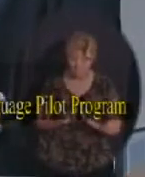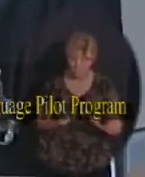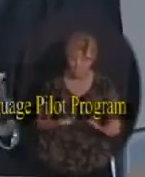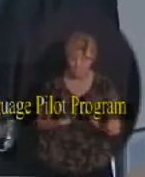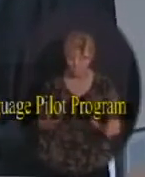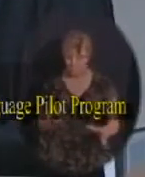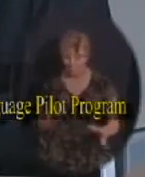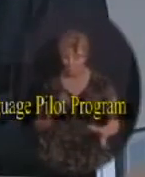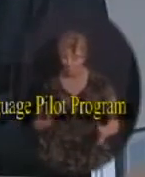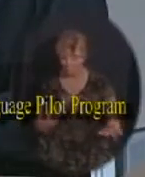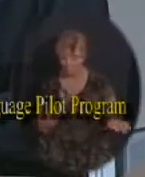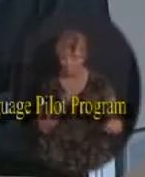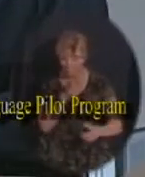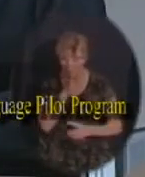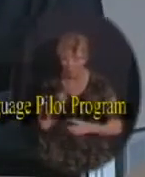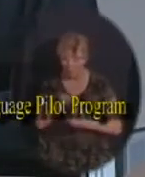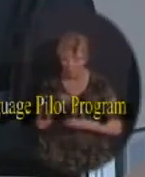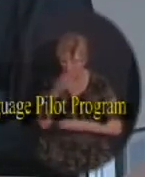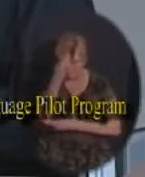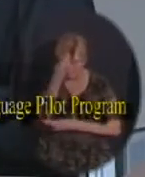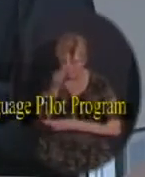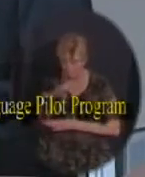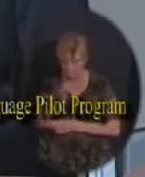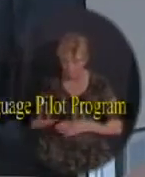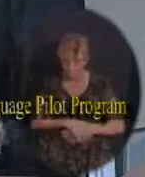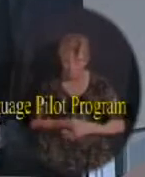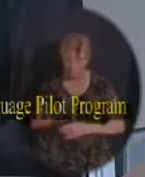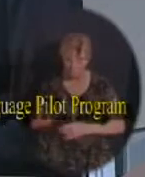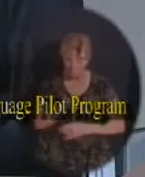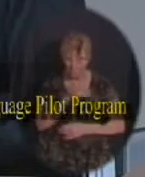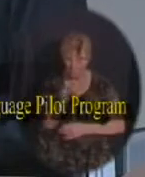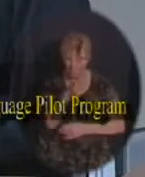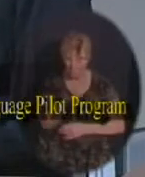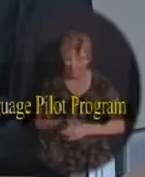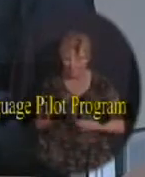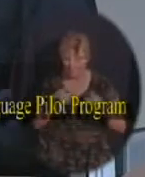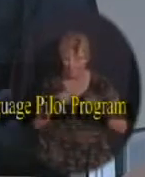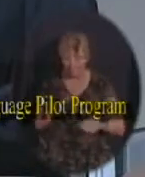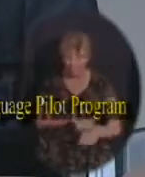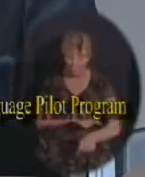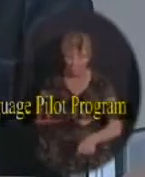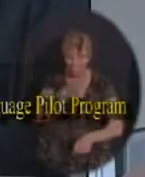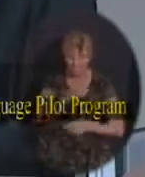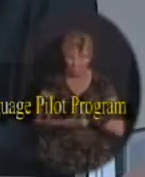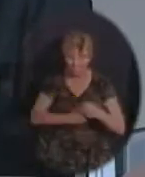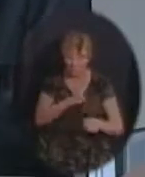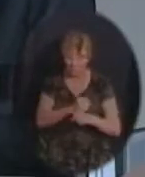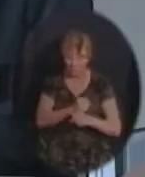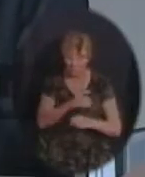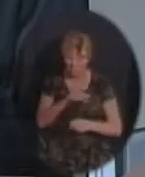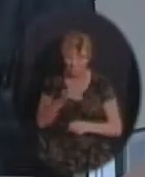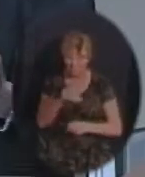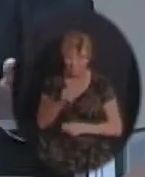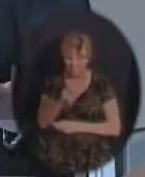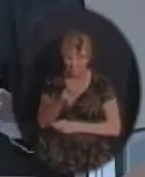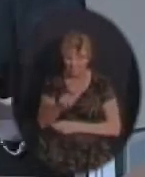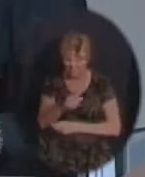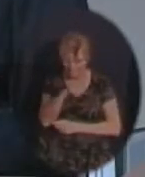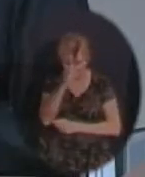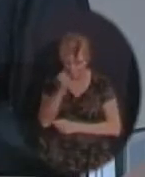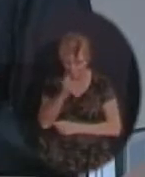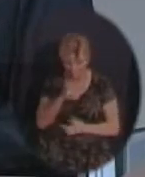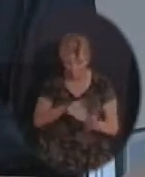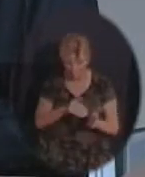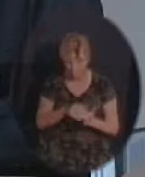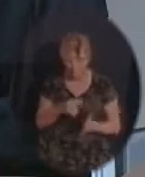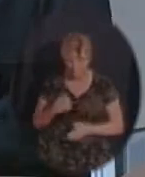proficient at doing that. We never have the longest years of data because sometimes we feel we need to move quicker than we have 3 or 4 years